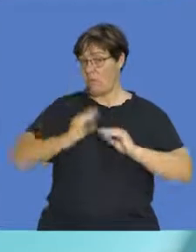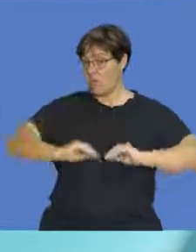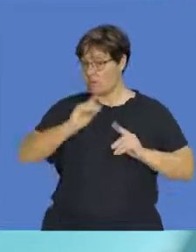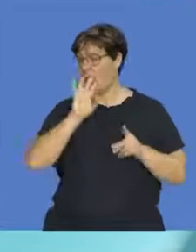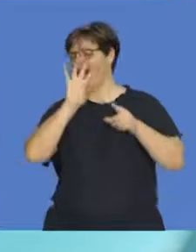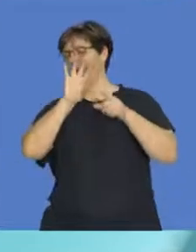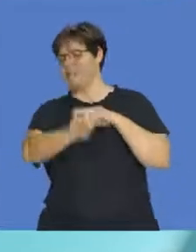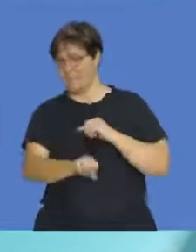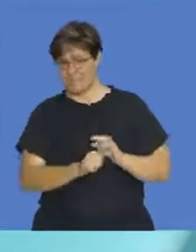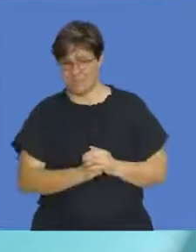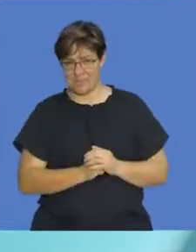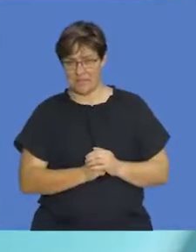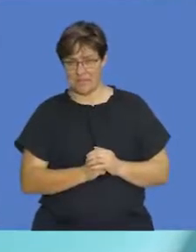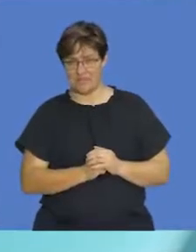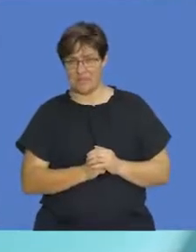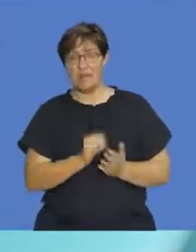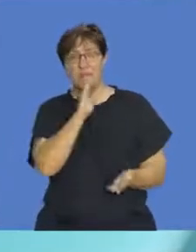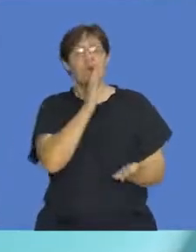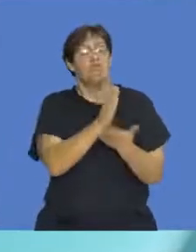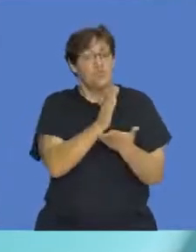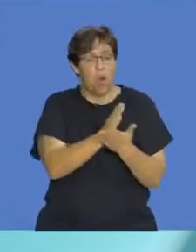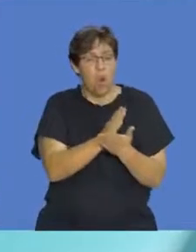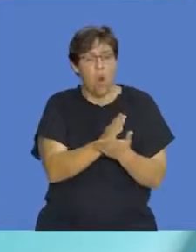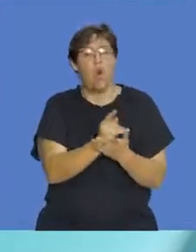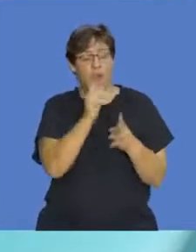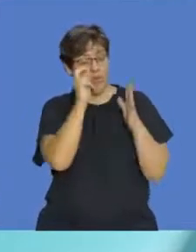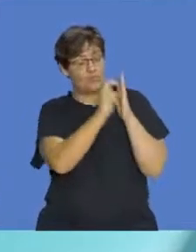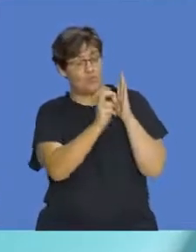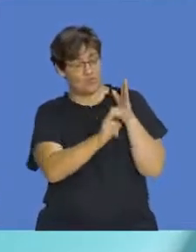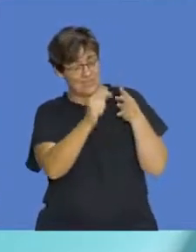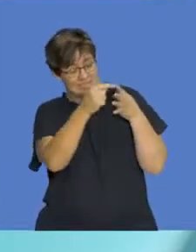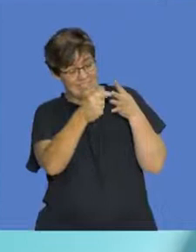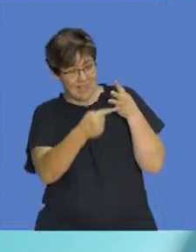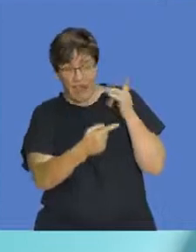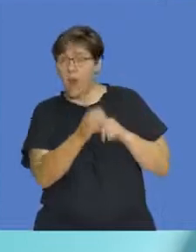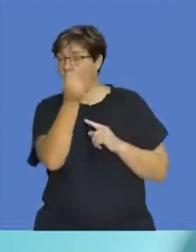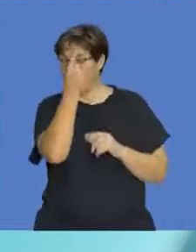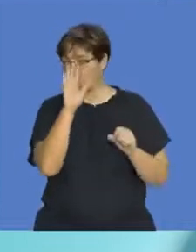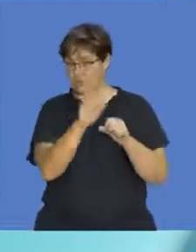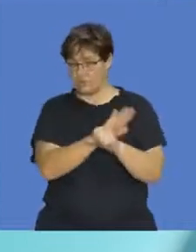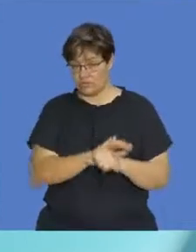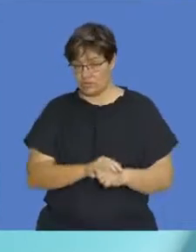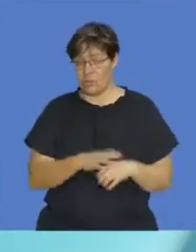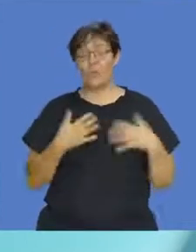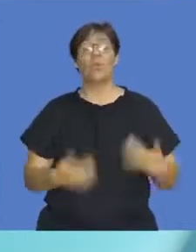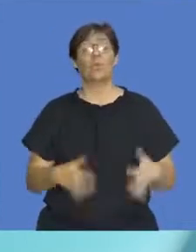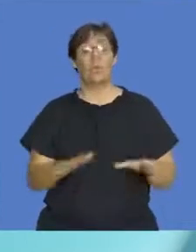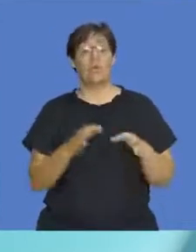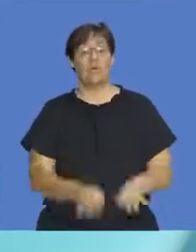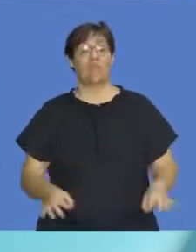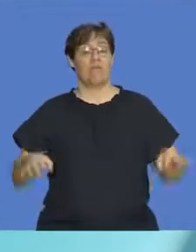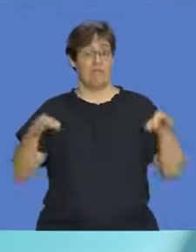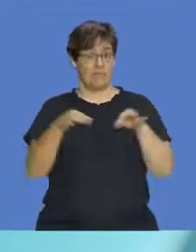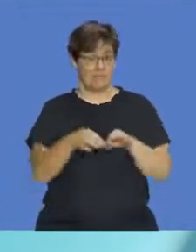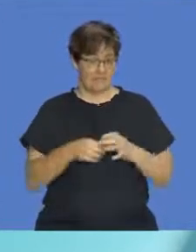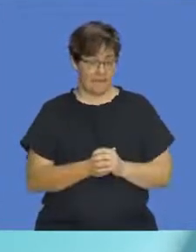So make sure that you're very familiar with these particular terms. They are very important. We